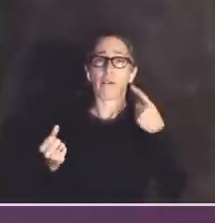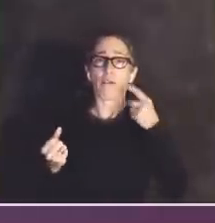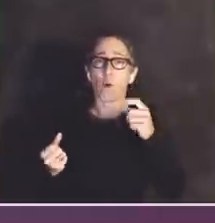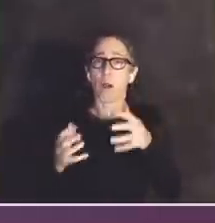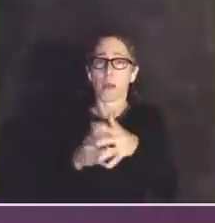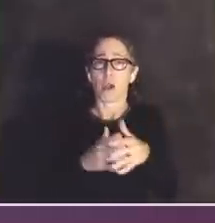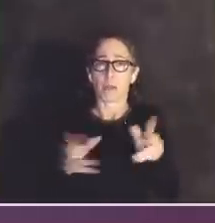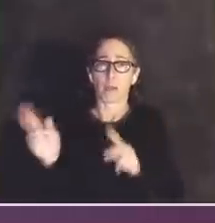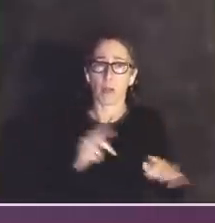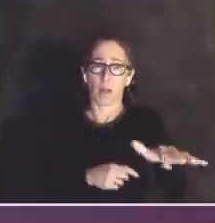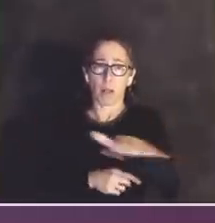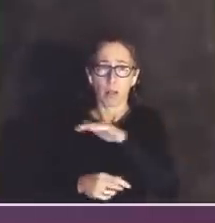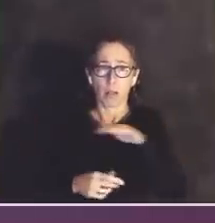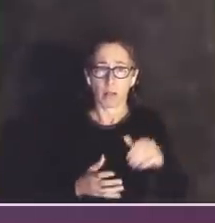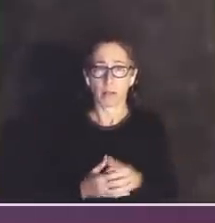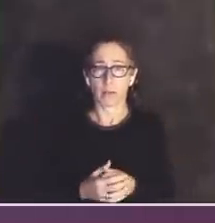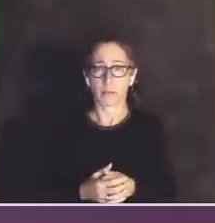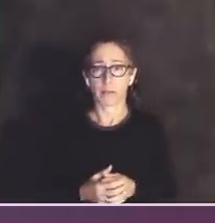people.